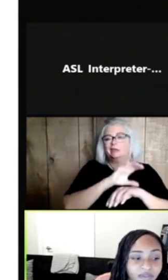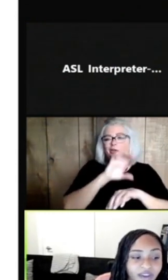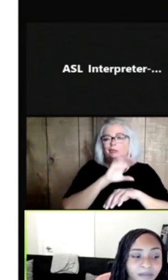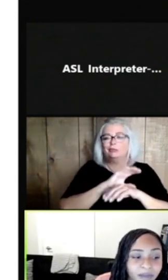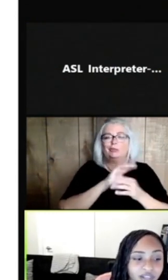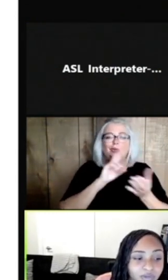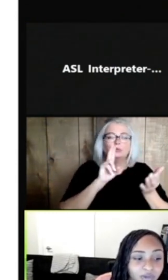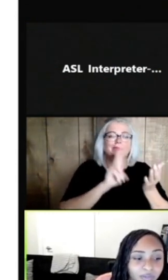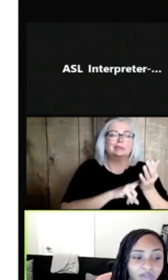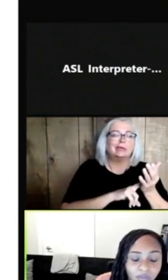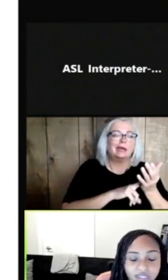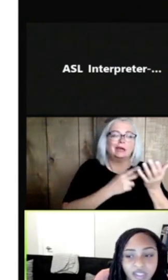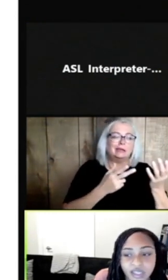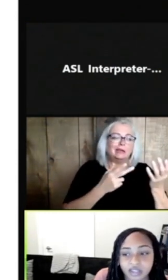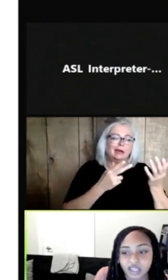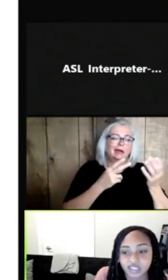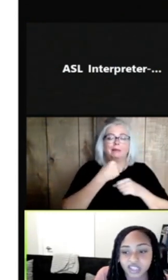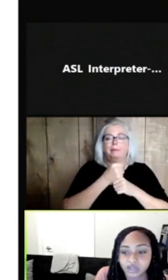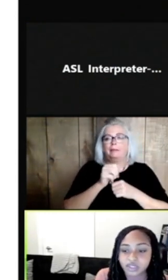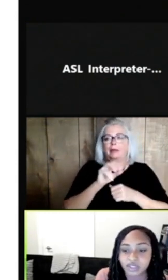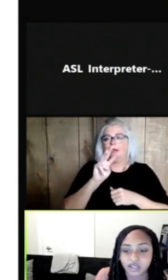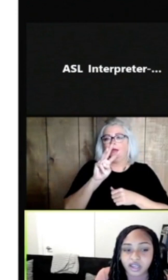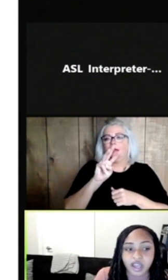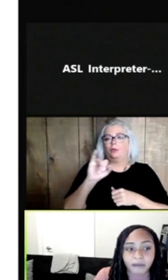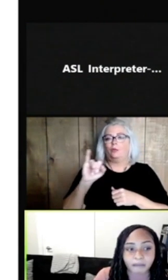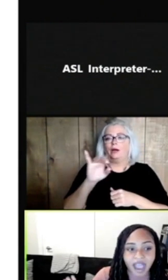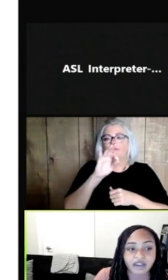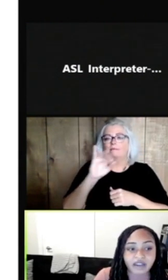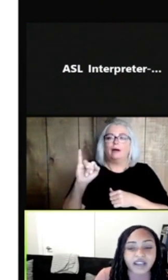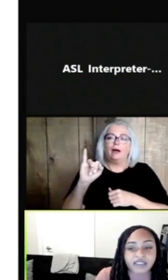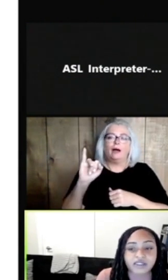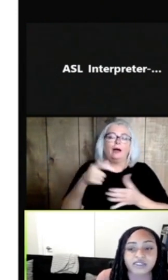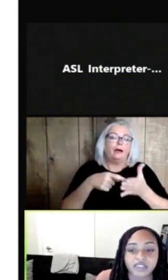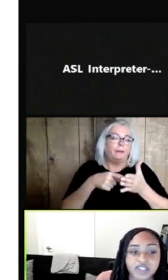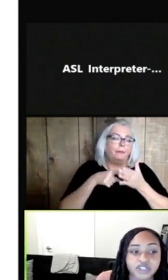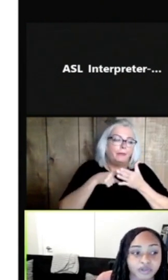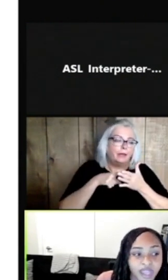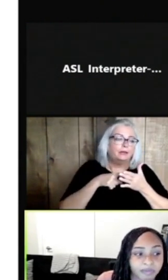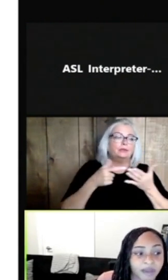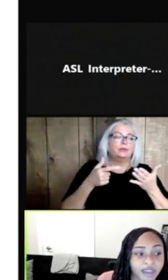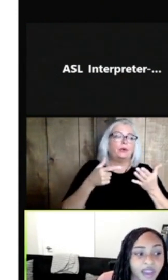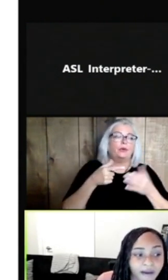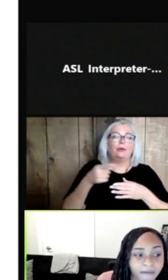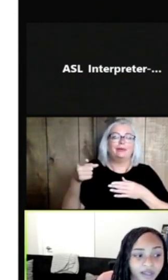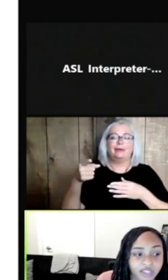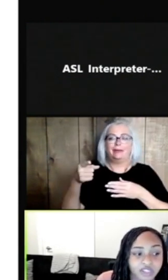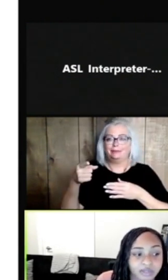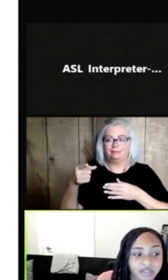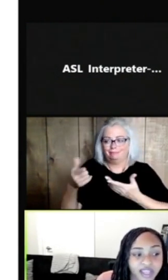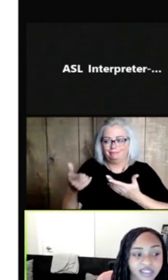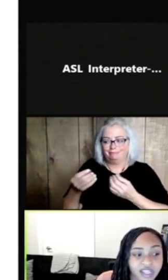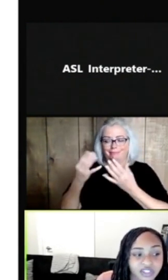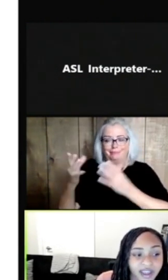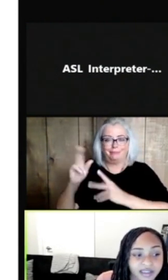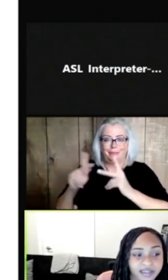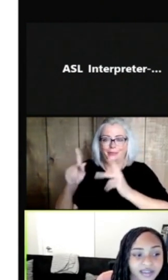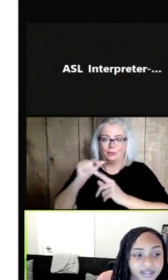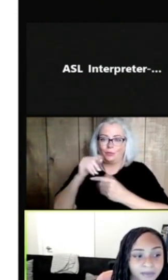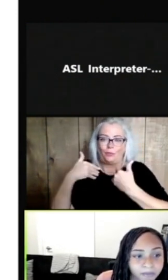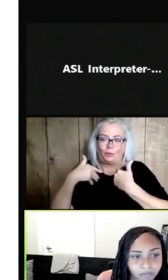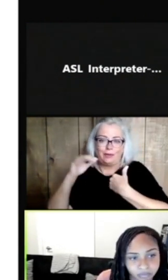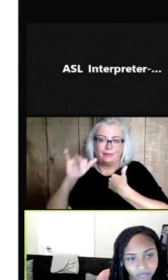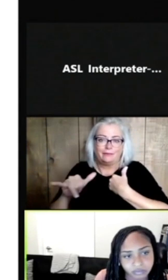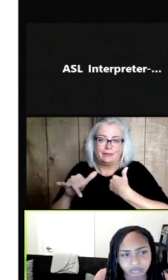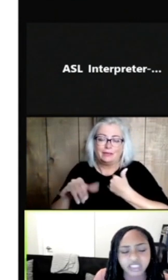make Wi-Fi mandatory, which once again continues to magnify the digital gap that we have in terms of vaccination